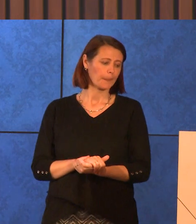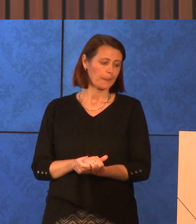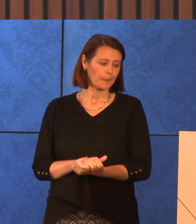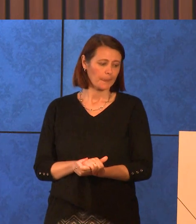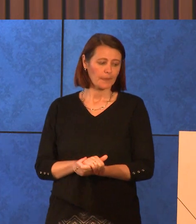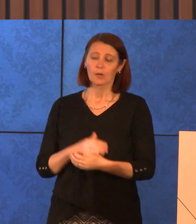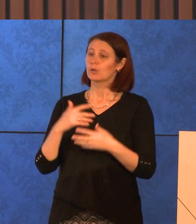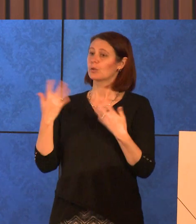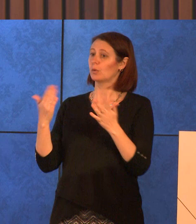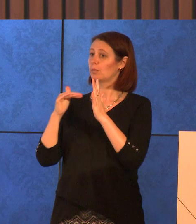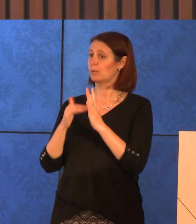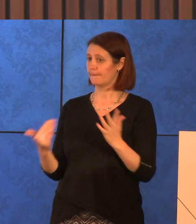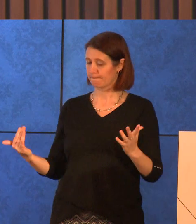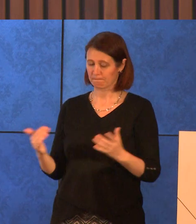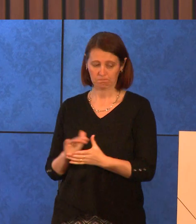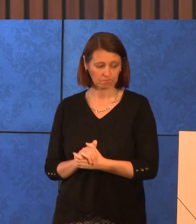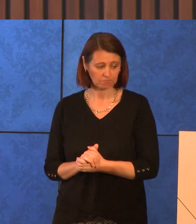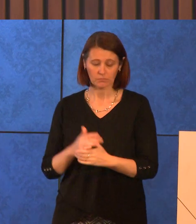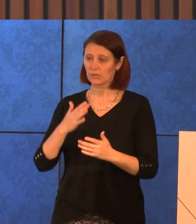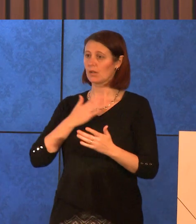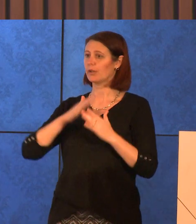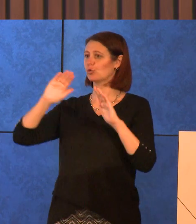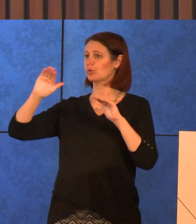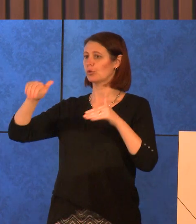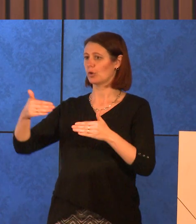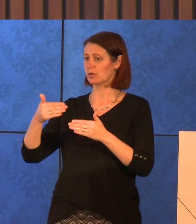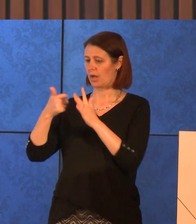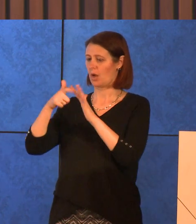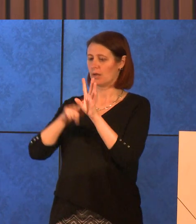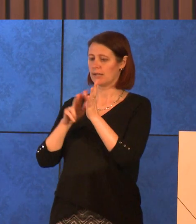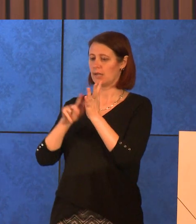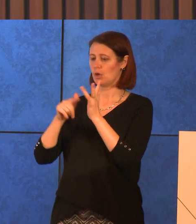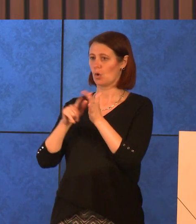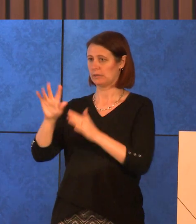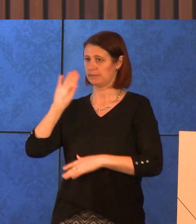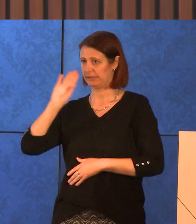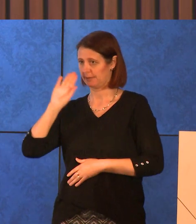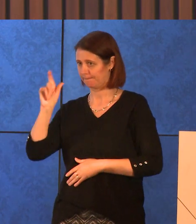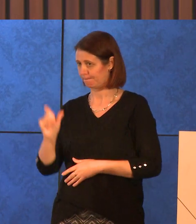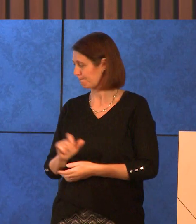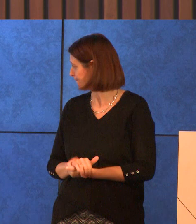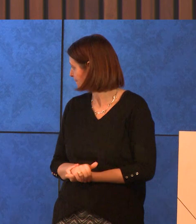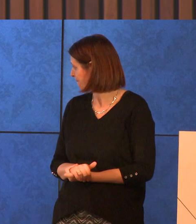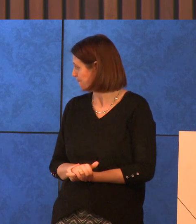So now, I'd like to introduce our keynote speaker.